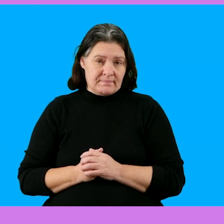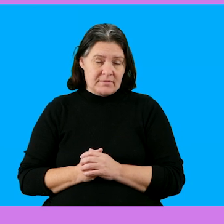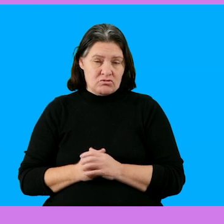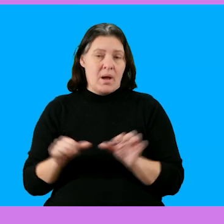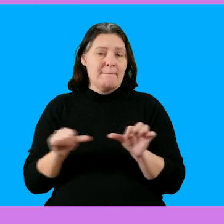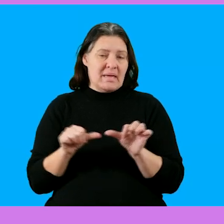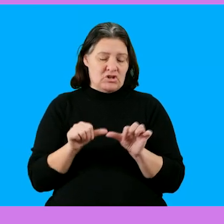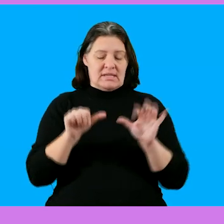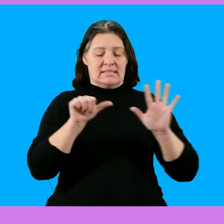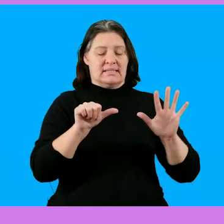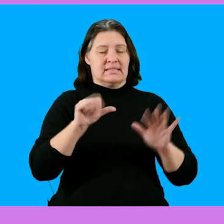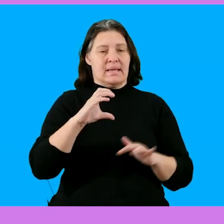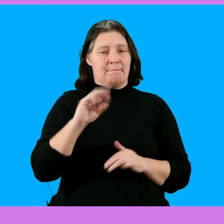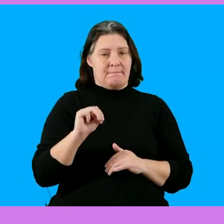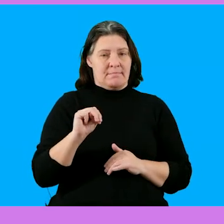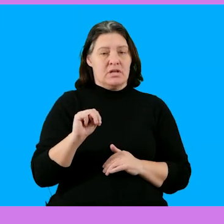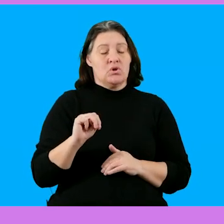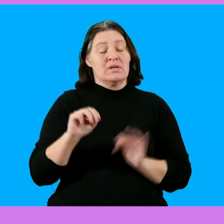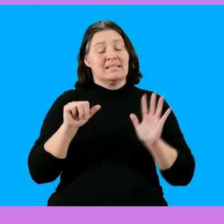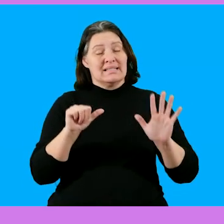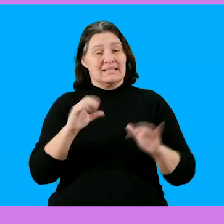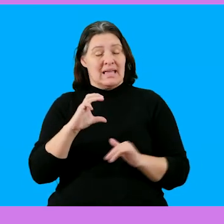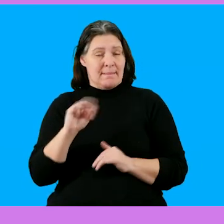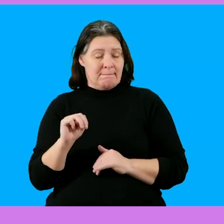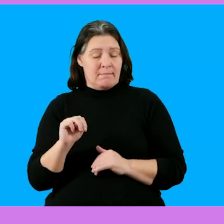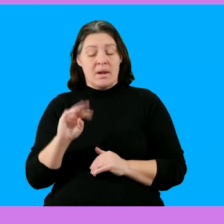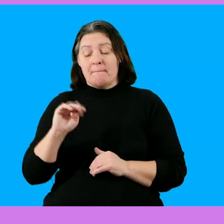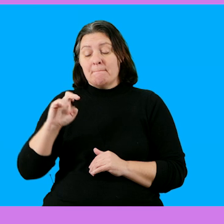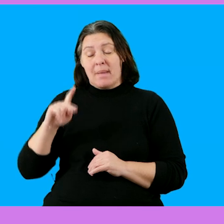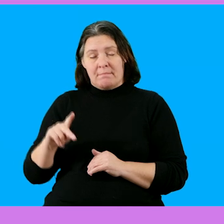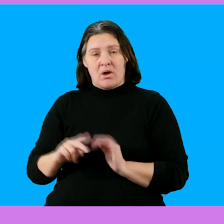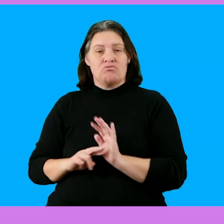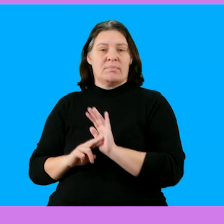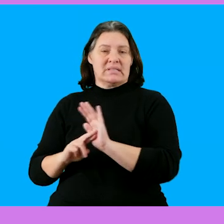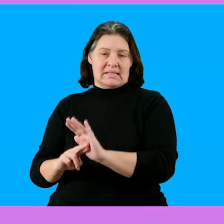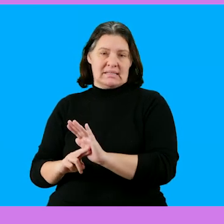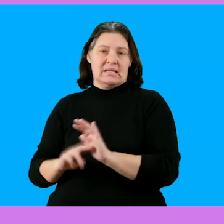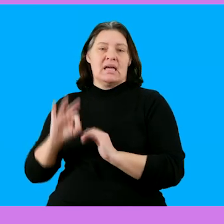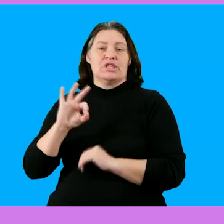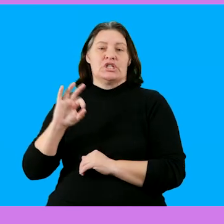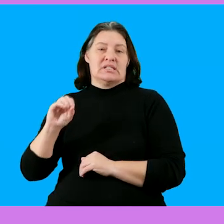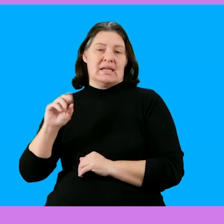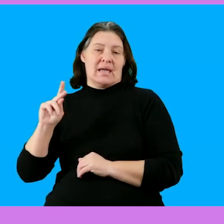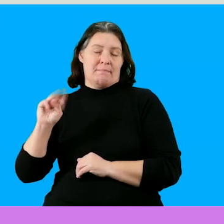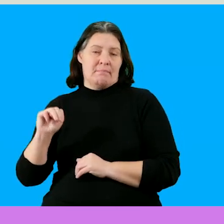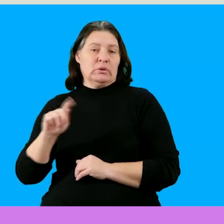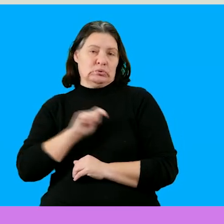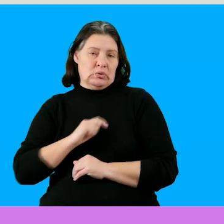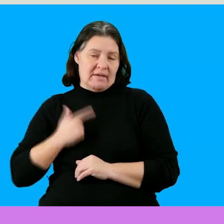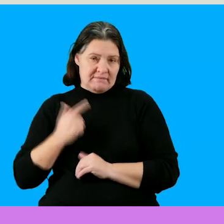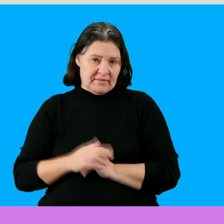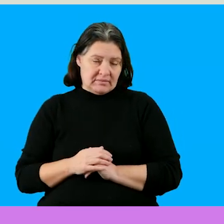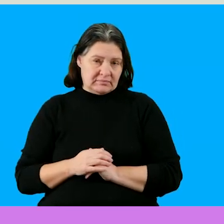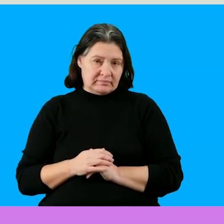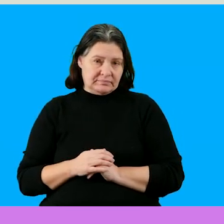Okay, so I've measured the 6 centimeters, so the 6 centimeters on the map represent basically 30 kilometers in